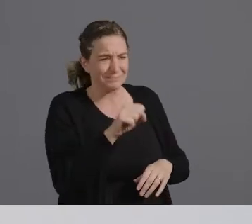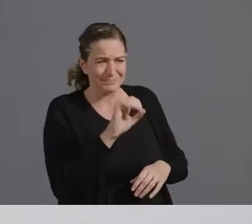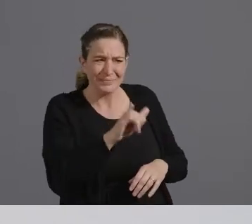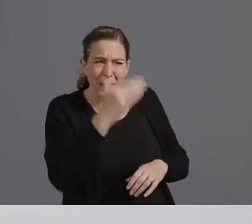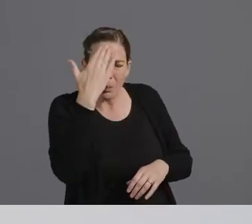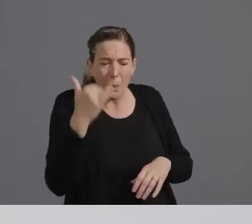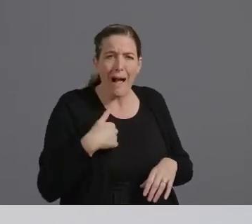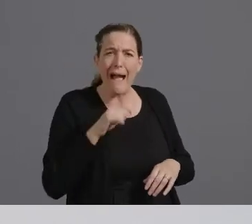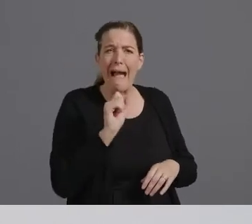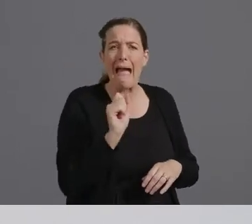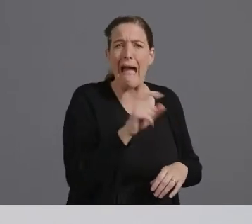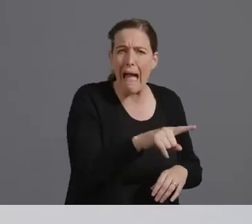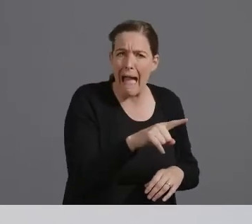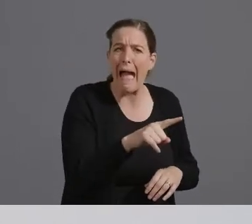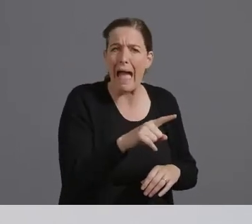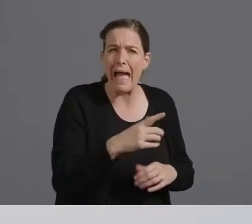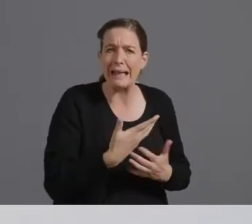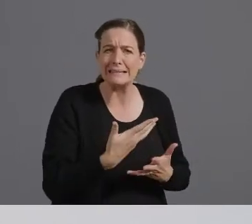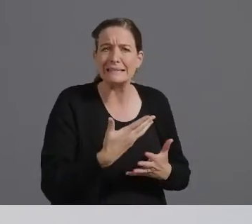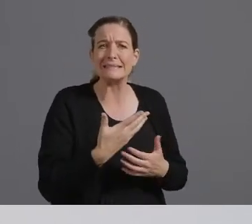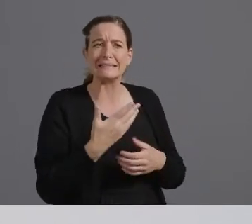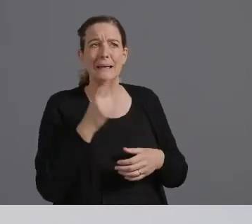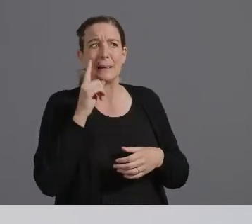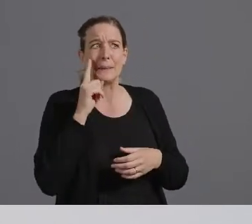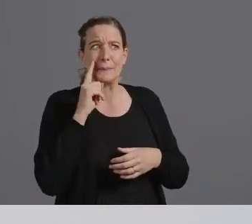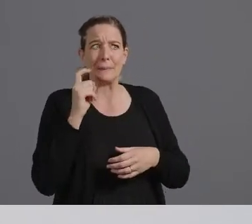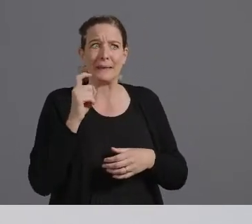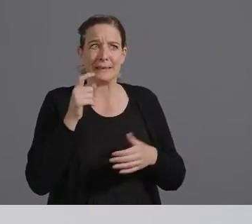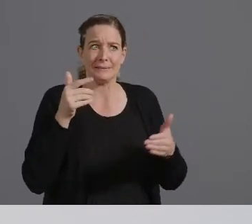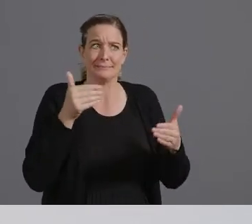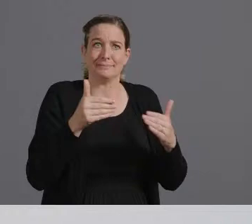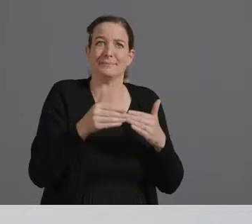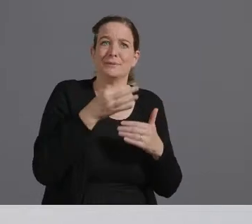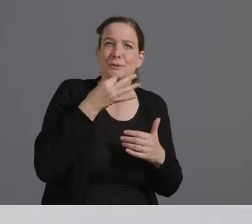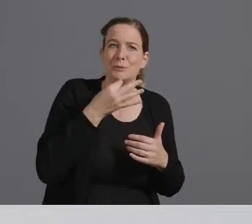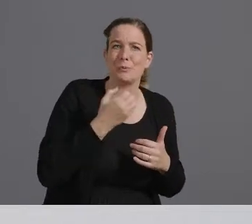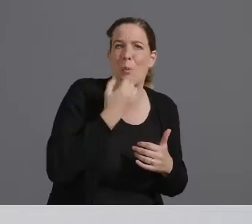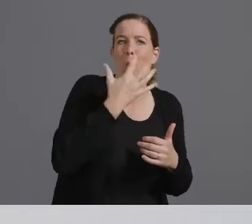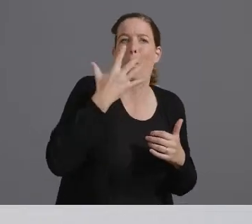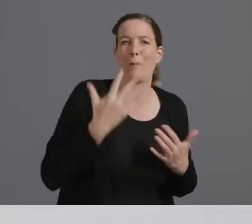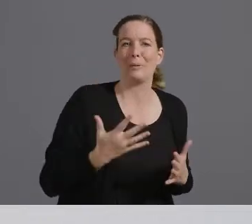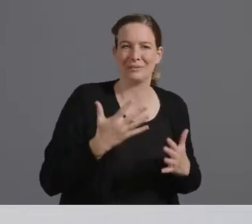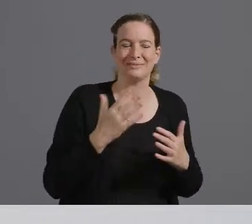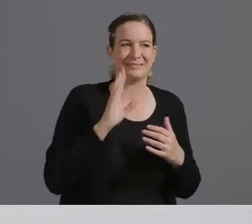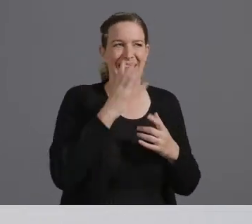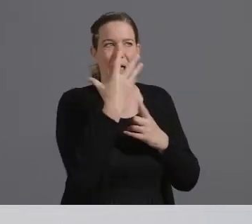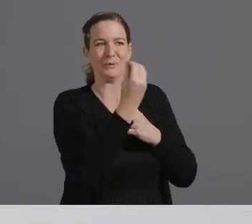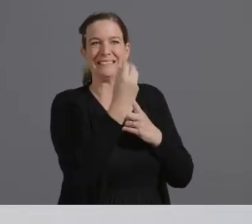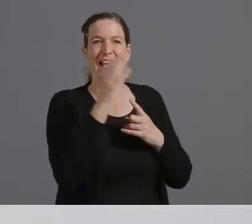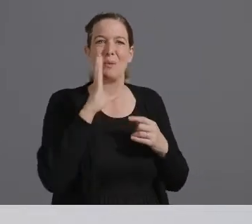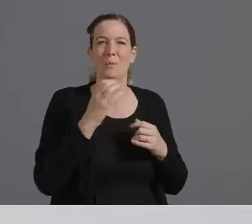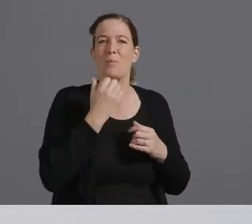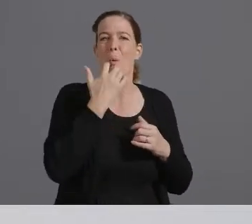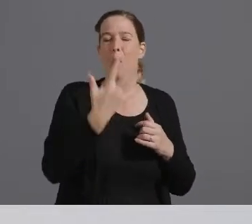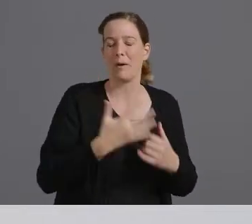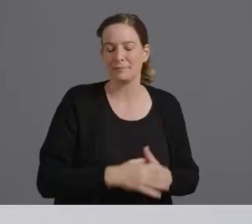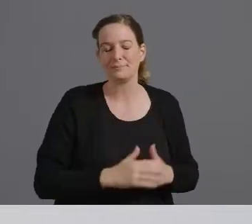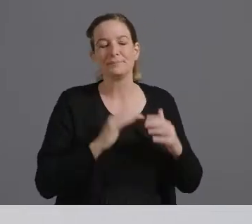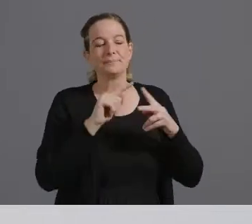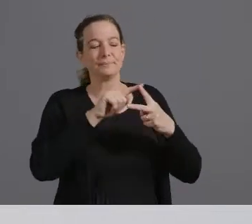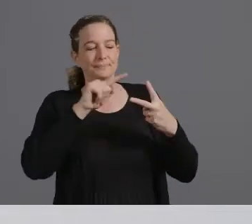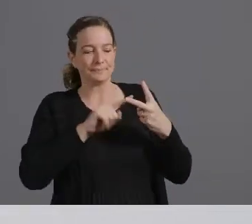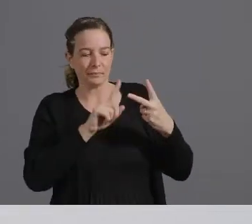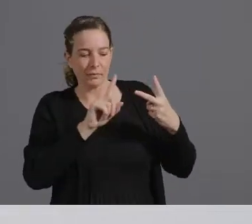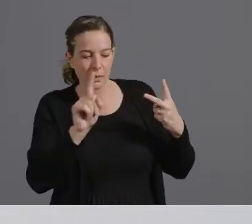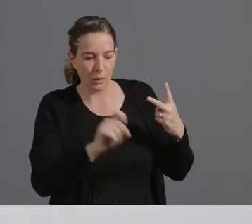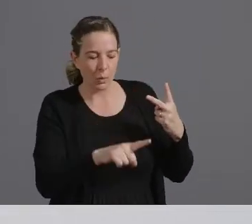in less cool temperatures. So, and another question I have, my last question, is Yuma County, obviously along the southern